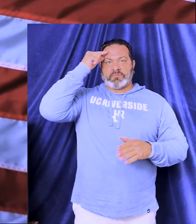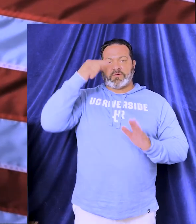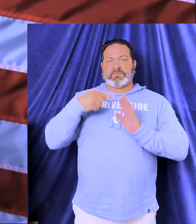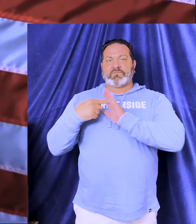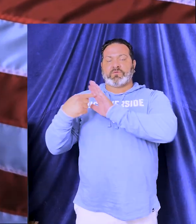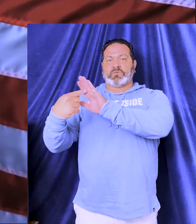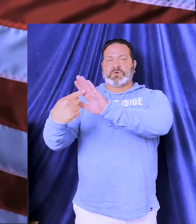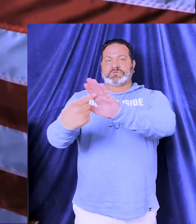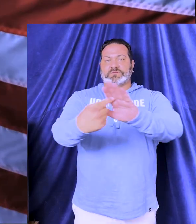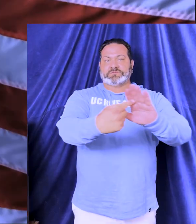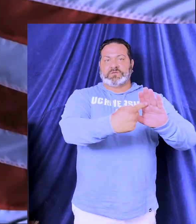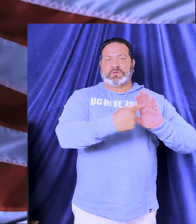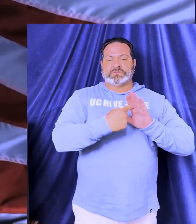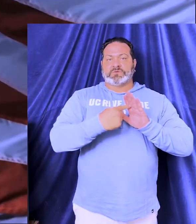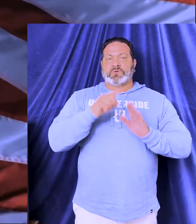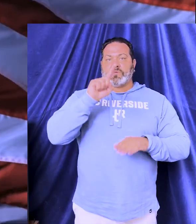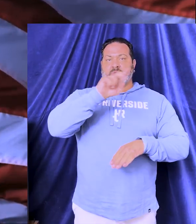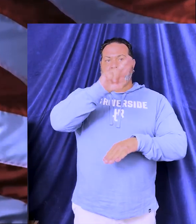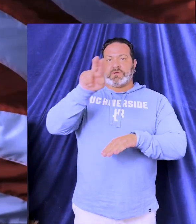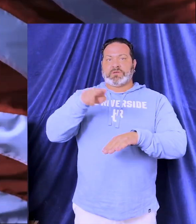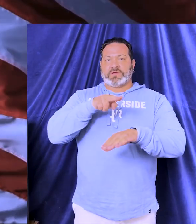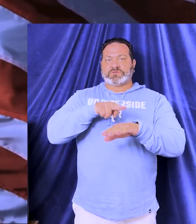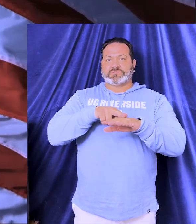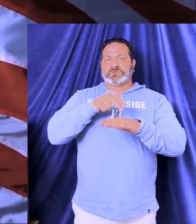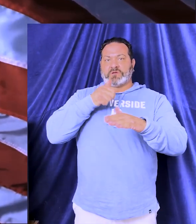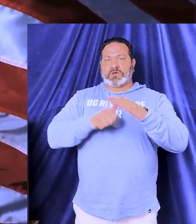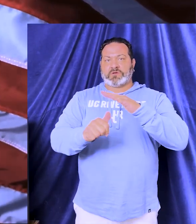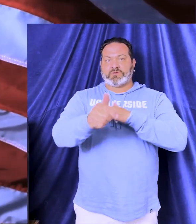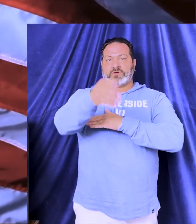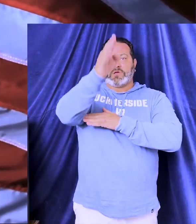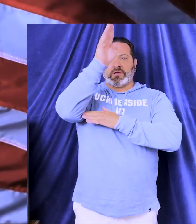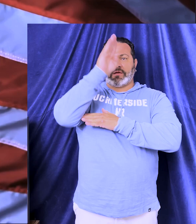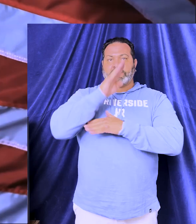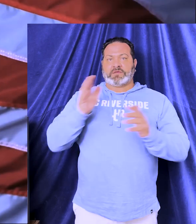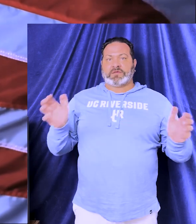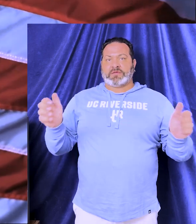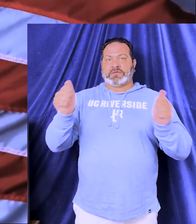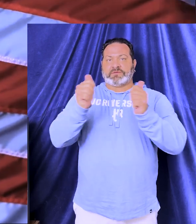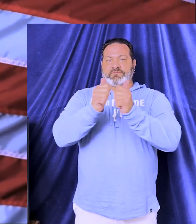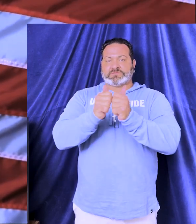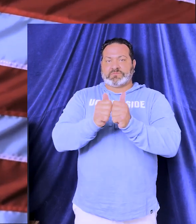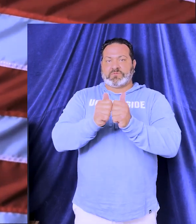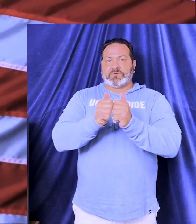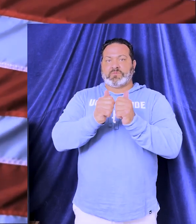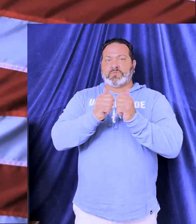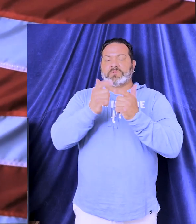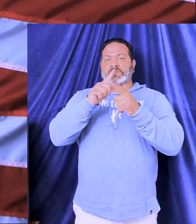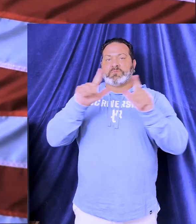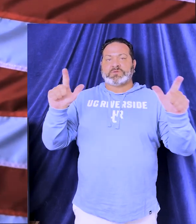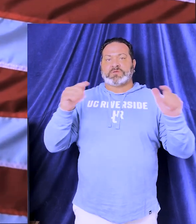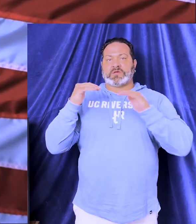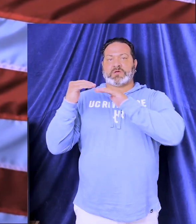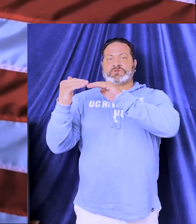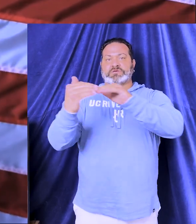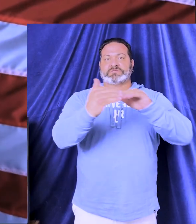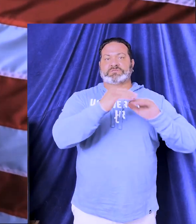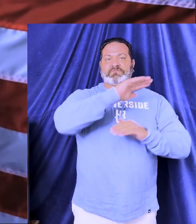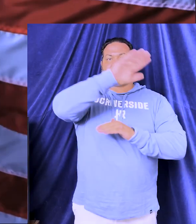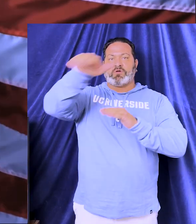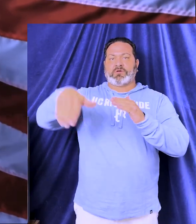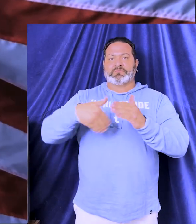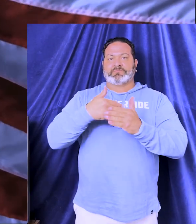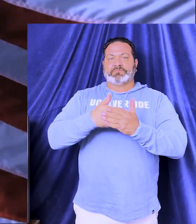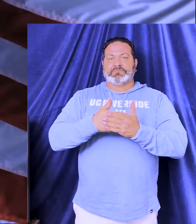Republic for which it stands, one nation, under God, indivisible, with liberty and justice for